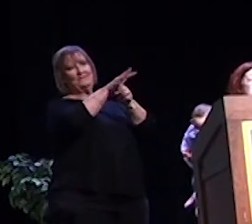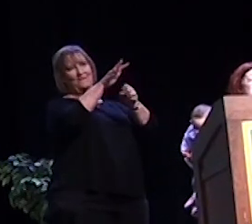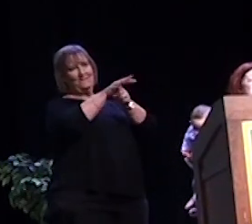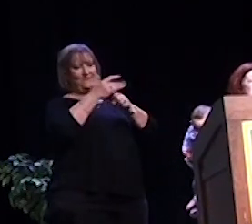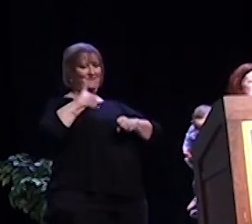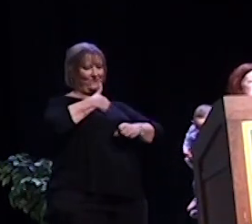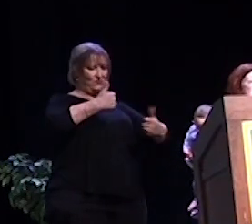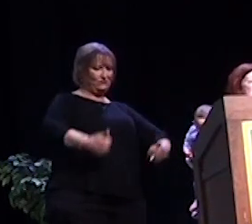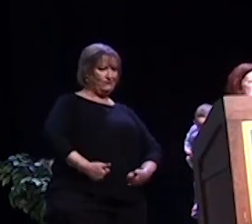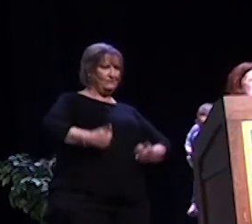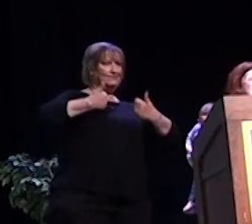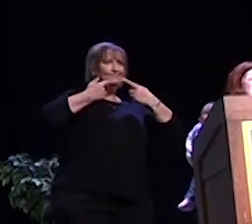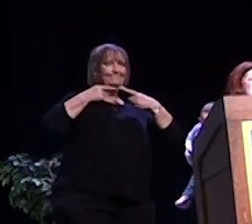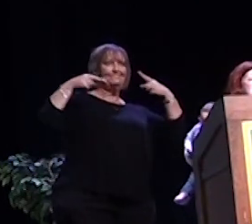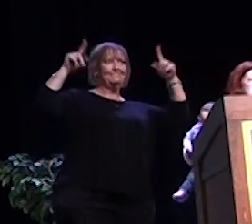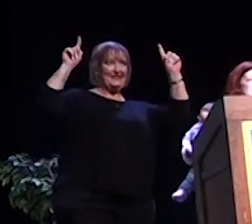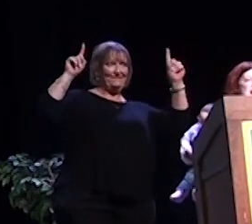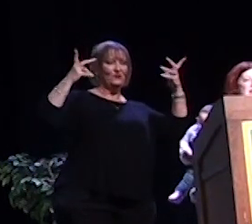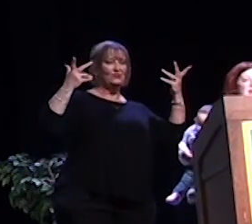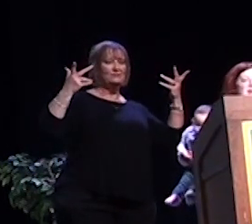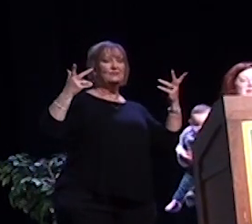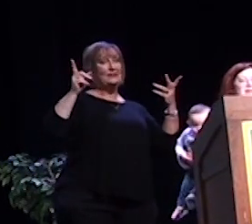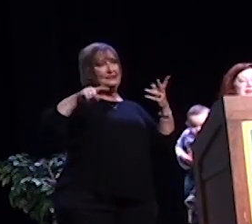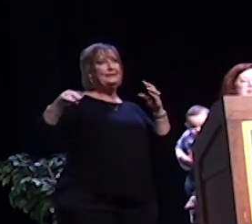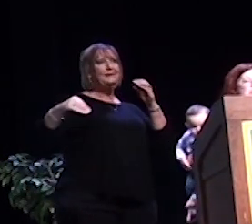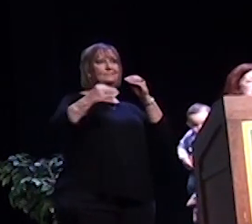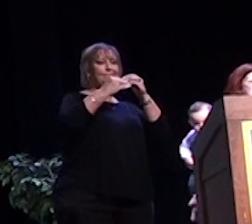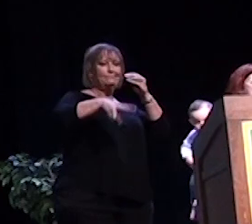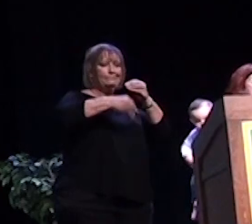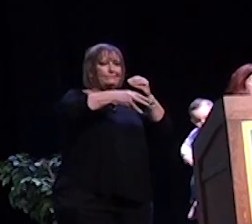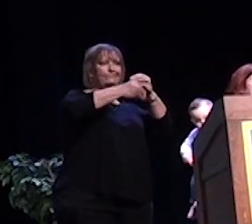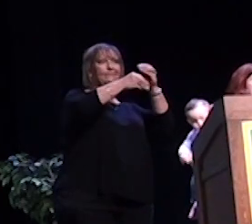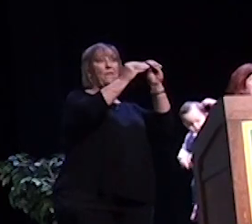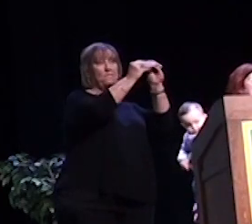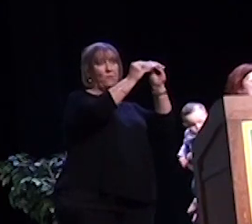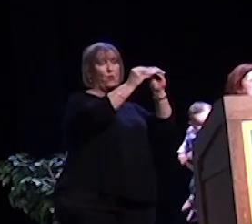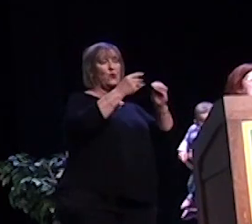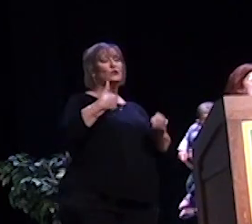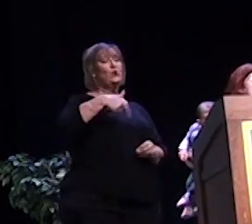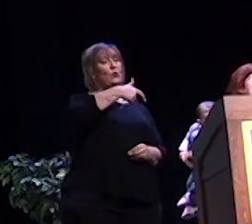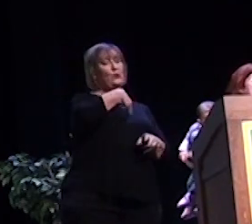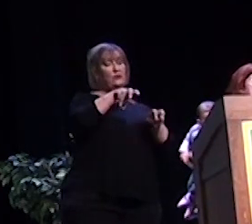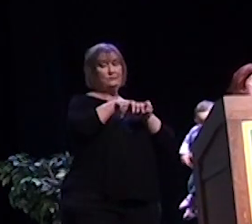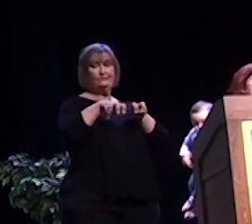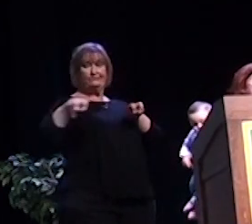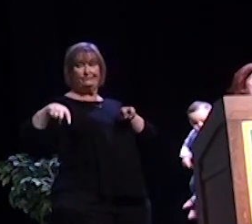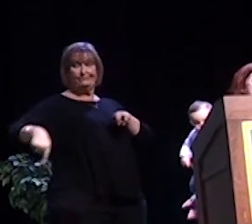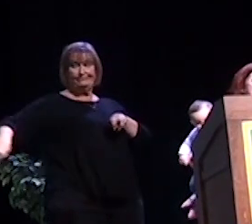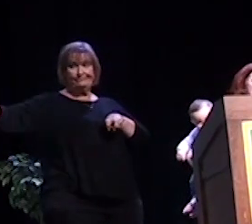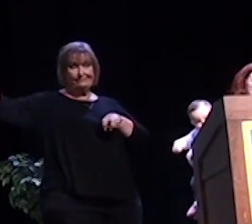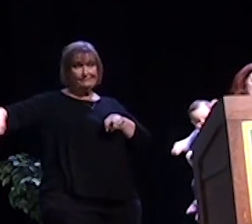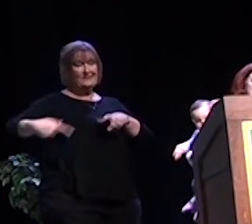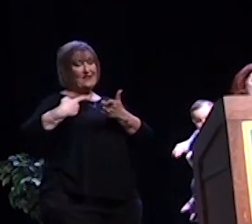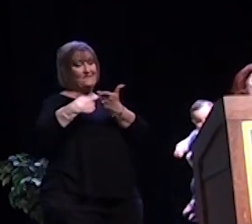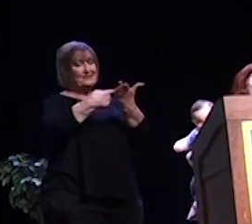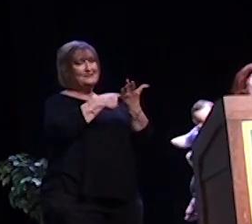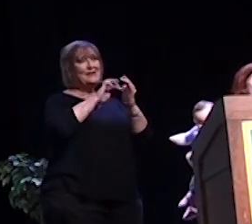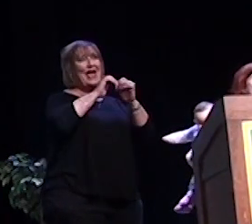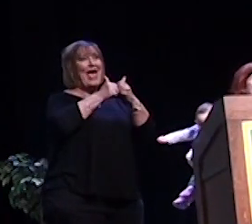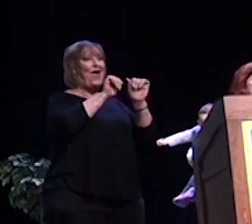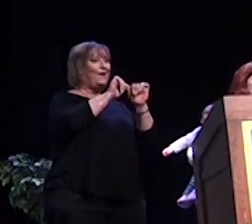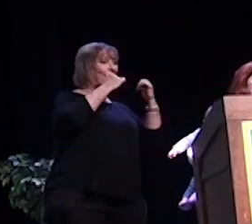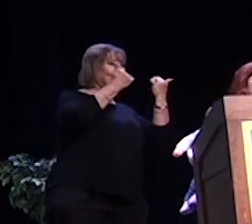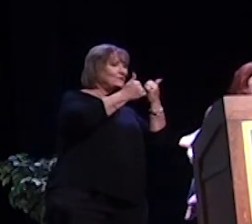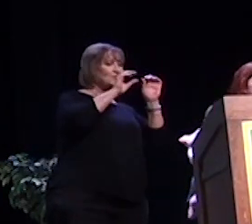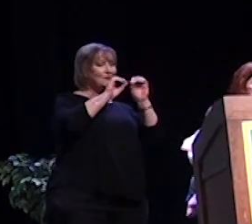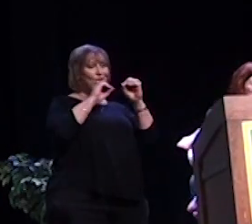So we're about to begin a panel discussion about the things that we can do as people and as organizations to help one